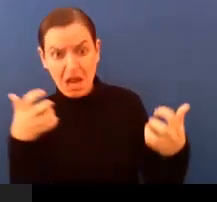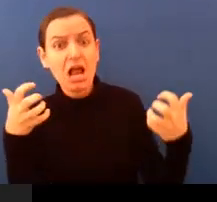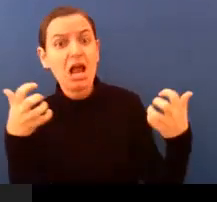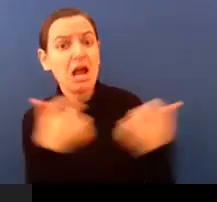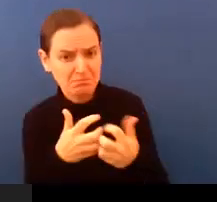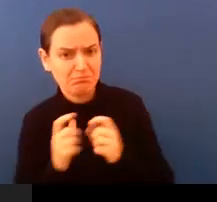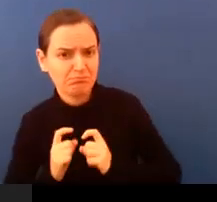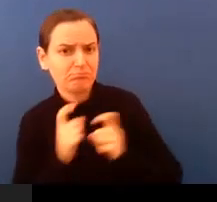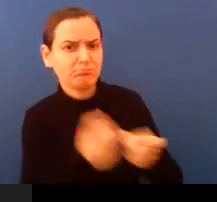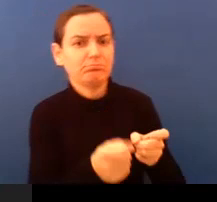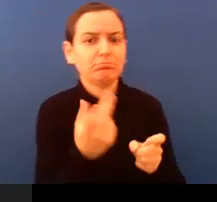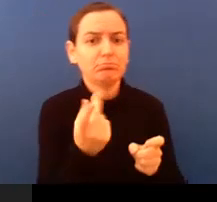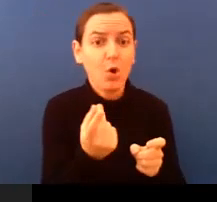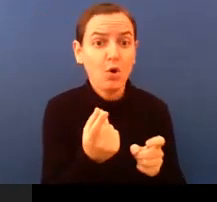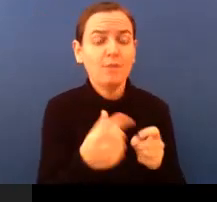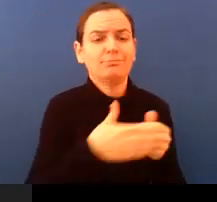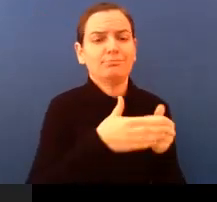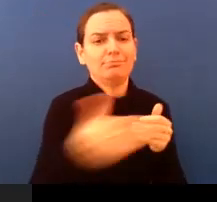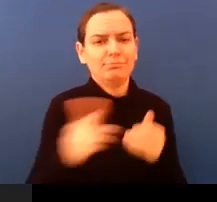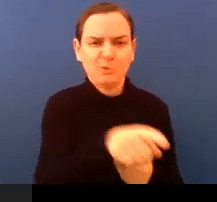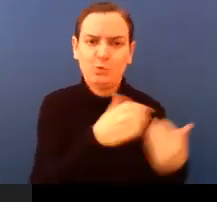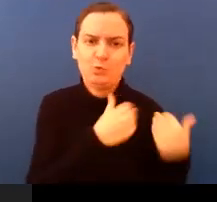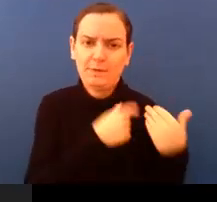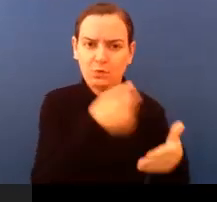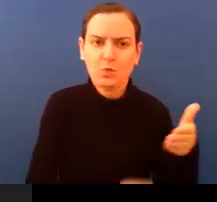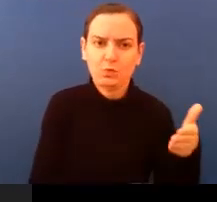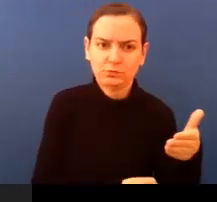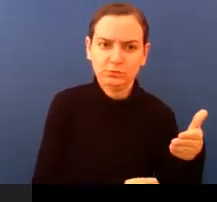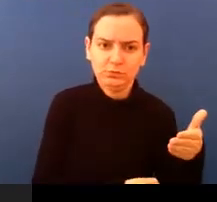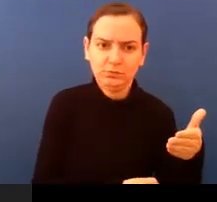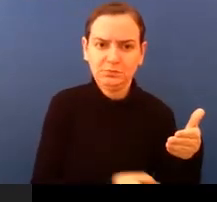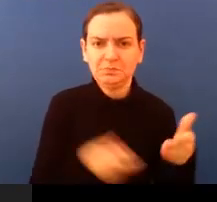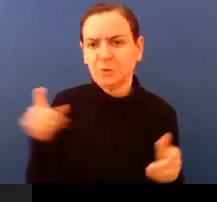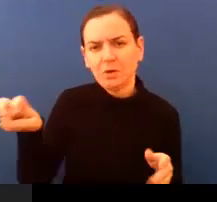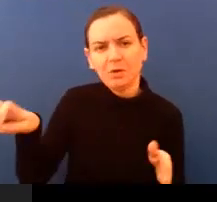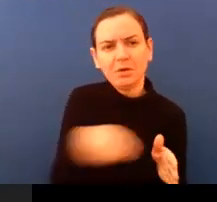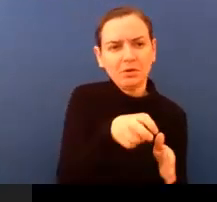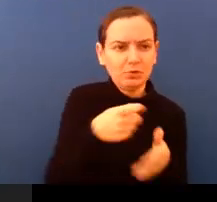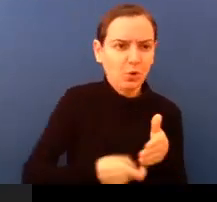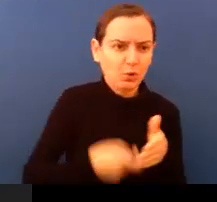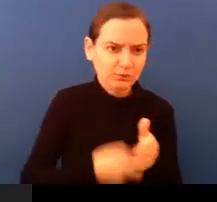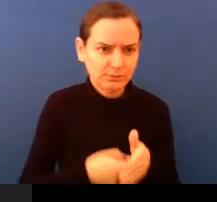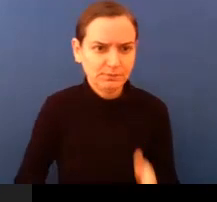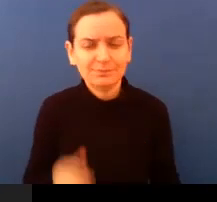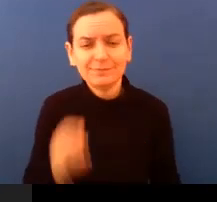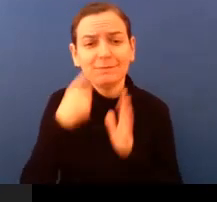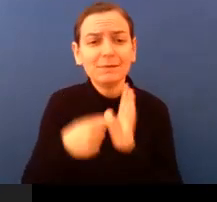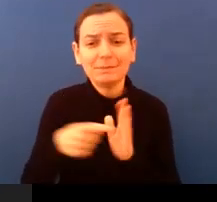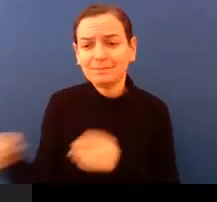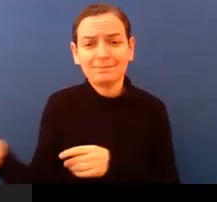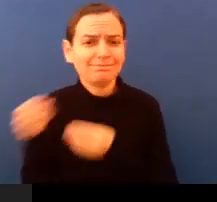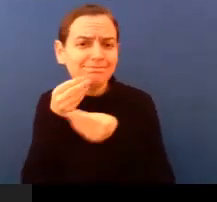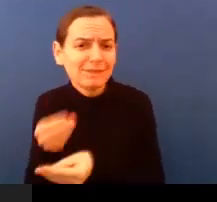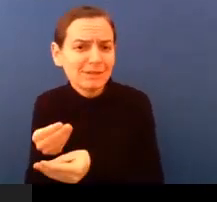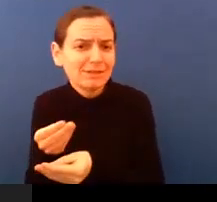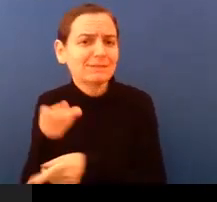about $70,000 from when it's born until it's finished its guide dog training, that is